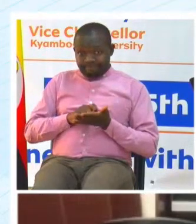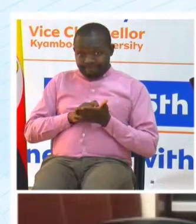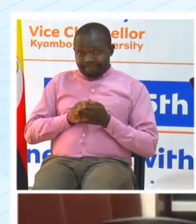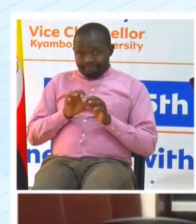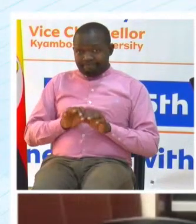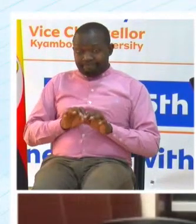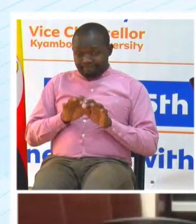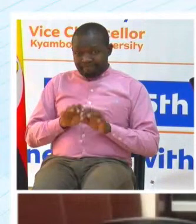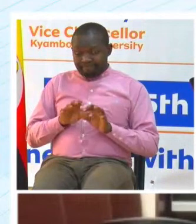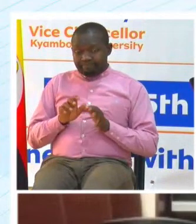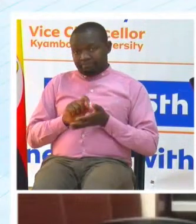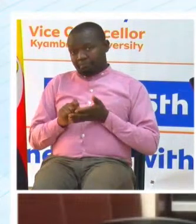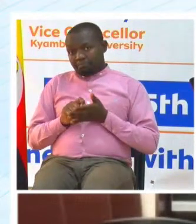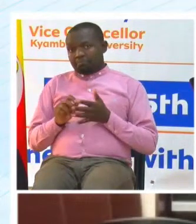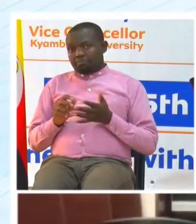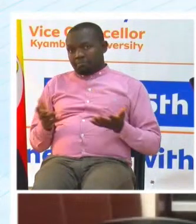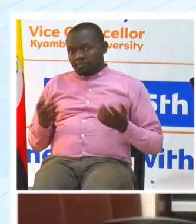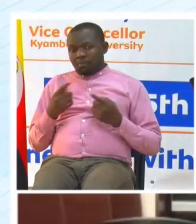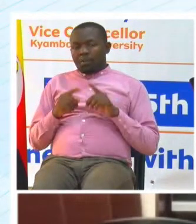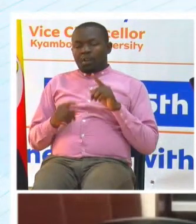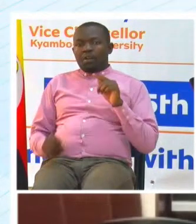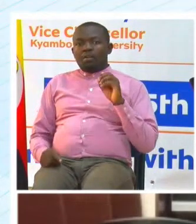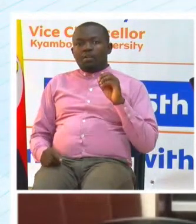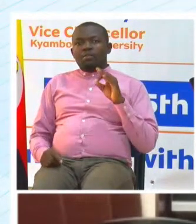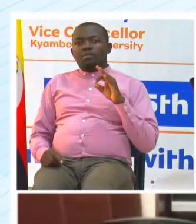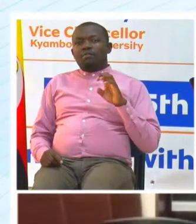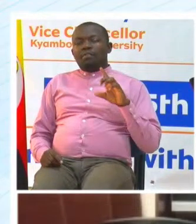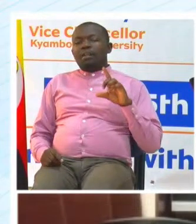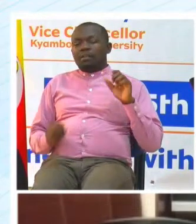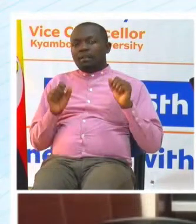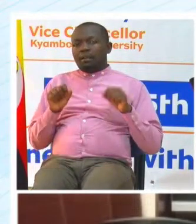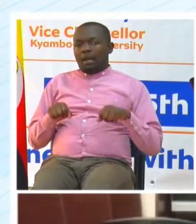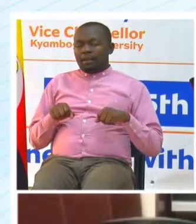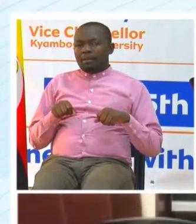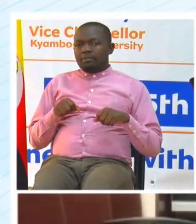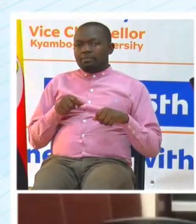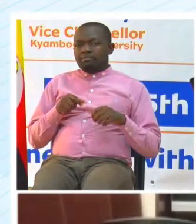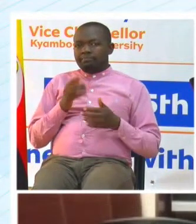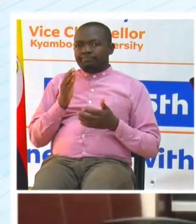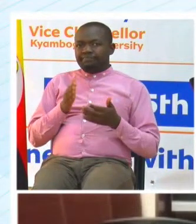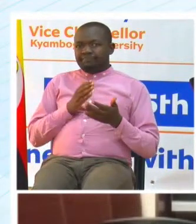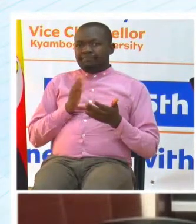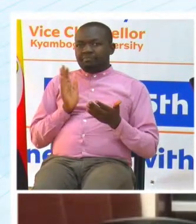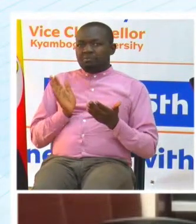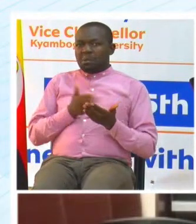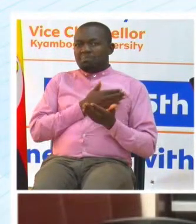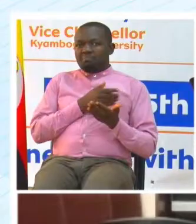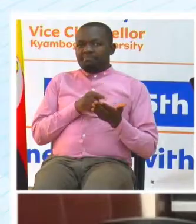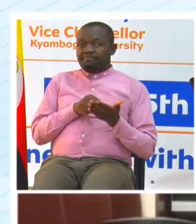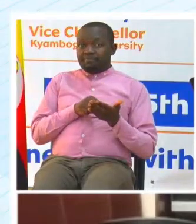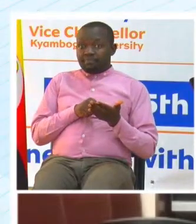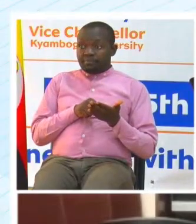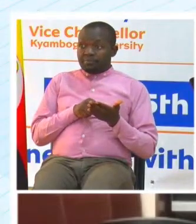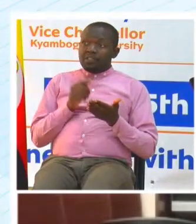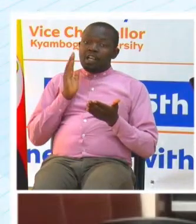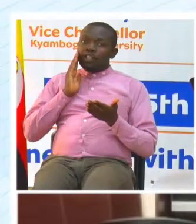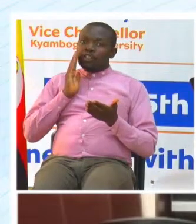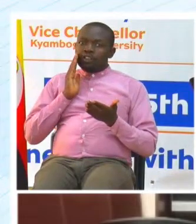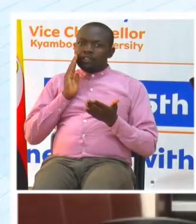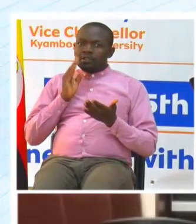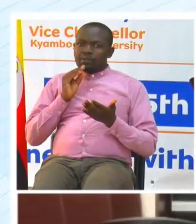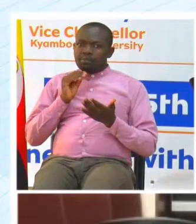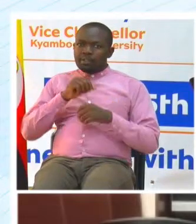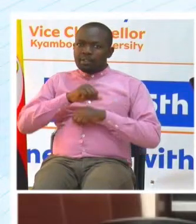Though for TOEFL, you can still waive it if you are from an English-speaking school, country, sorry. You can